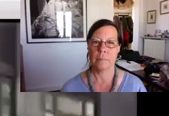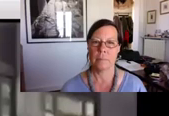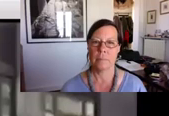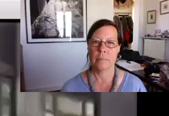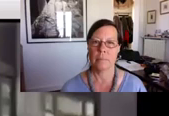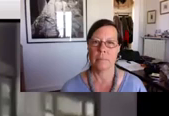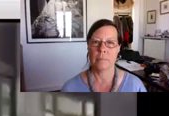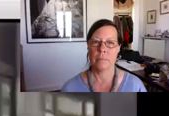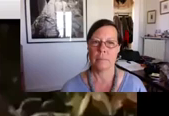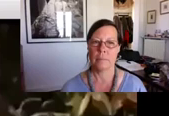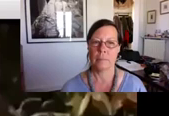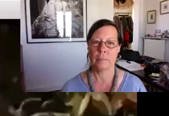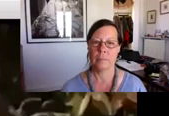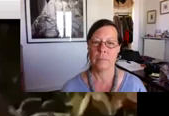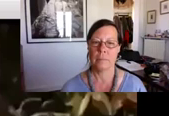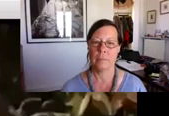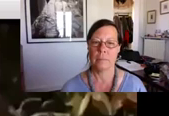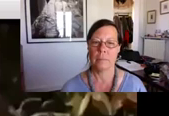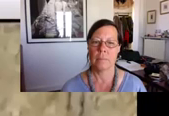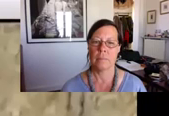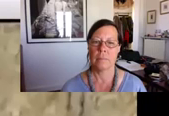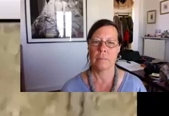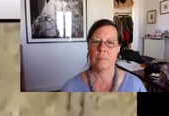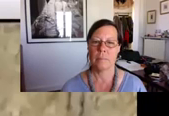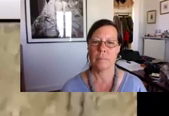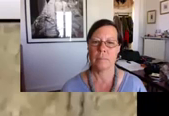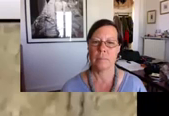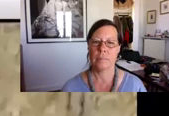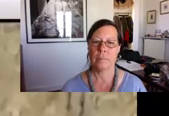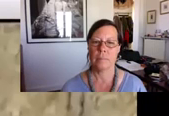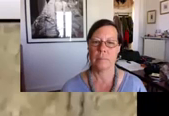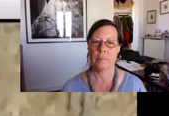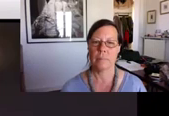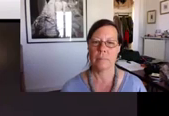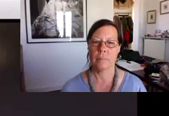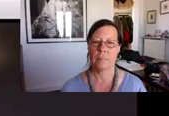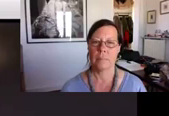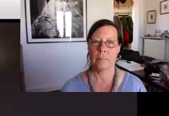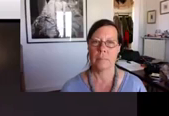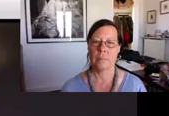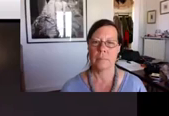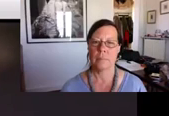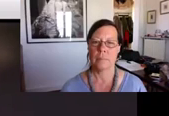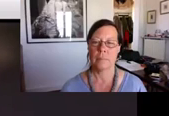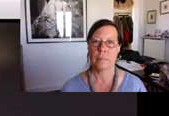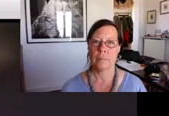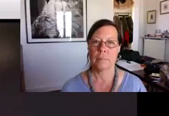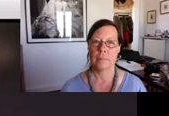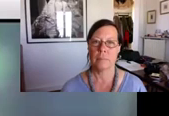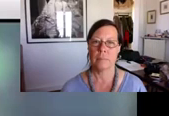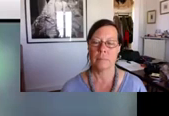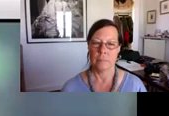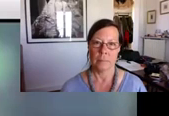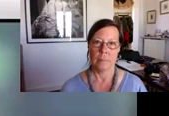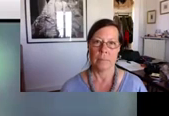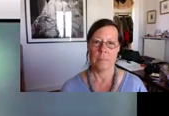and YouTube have all faced growing criticism about their role in the spread of misinformation. Facebook, which is a funder of the